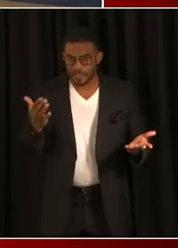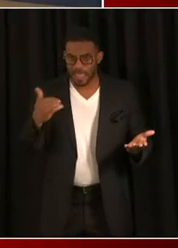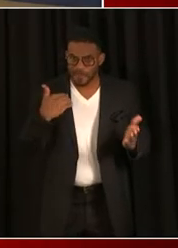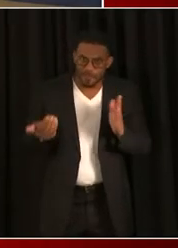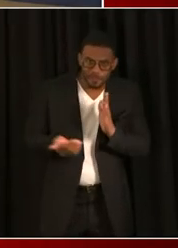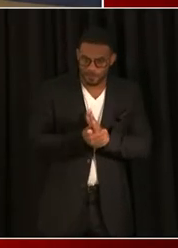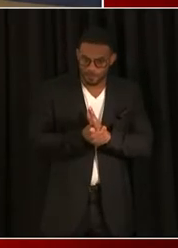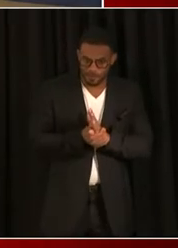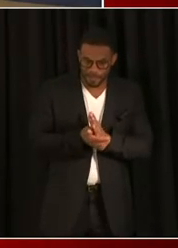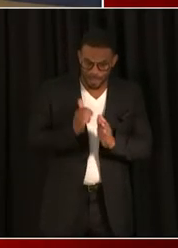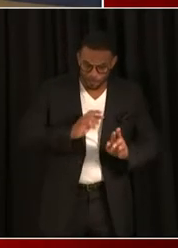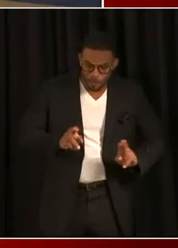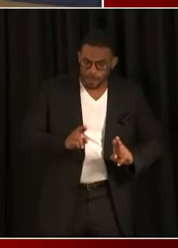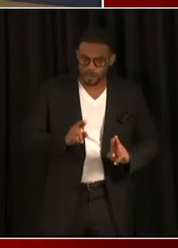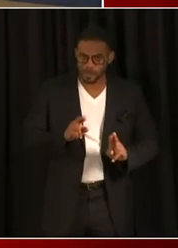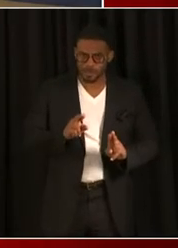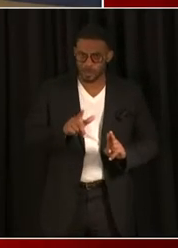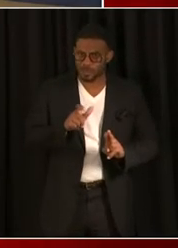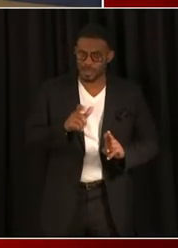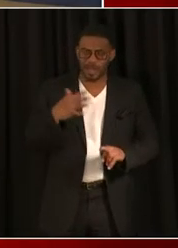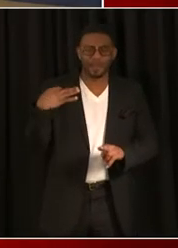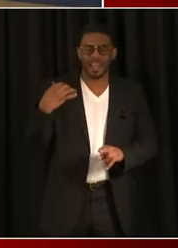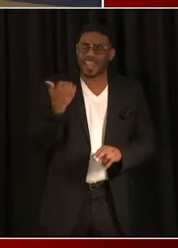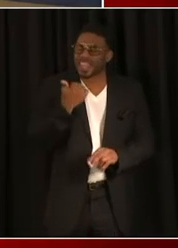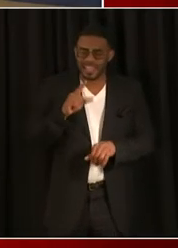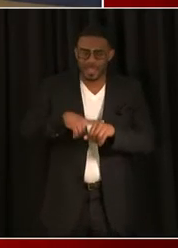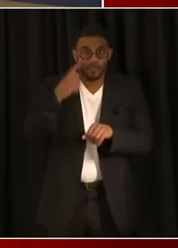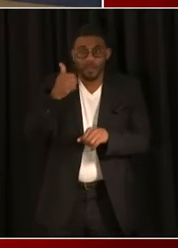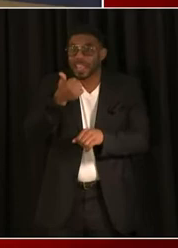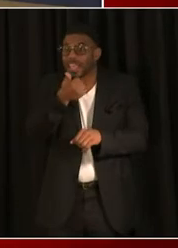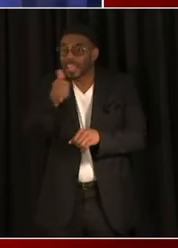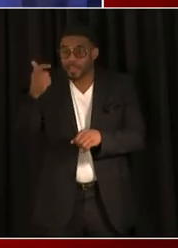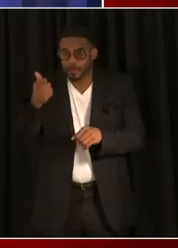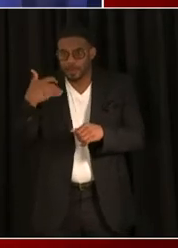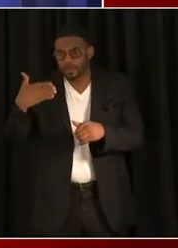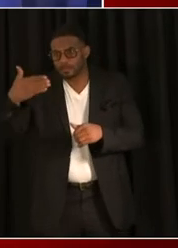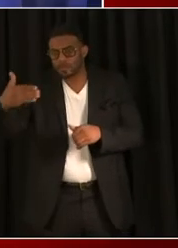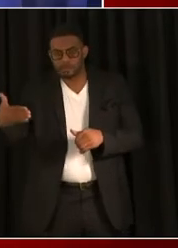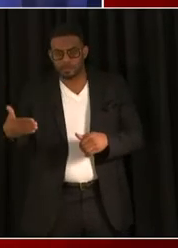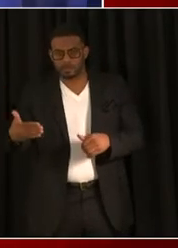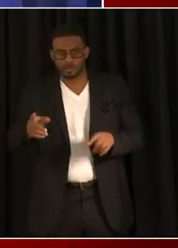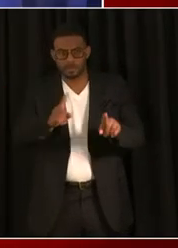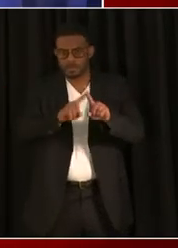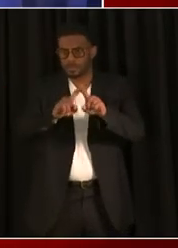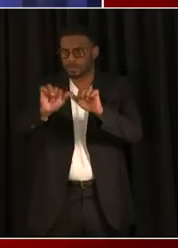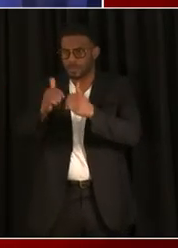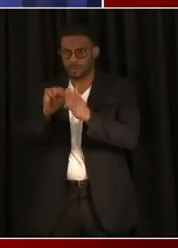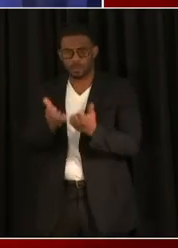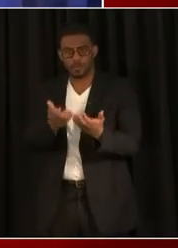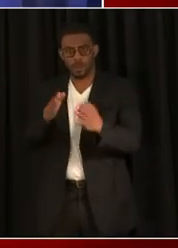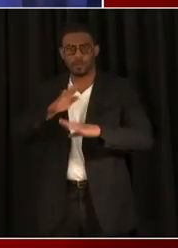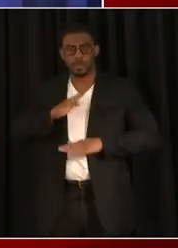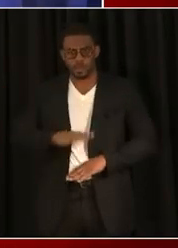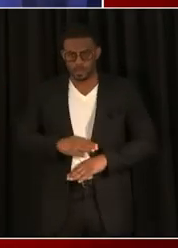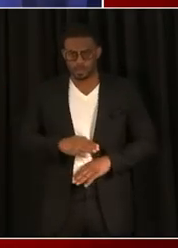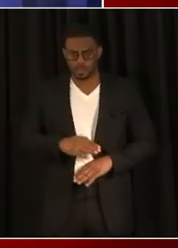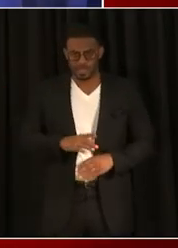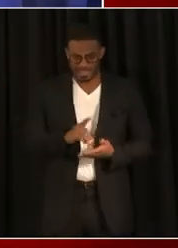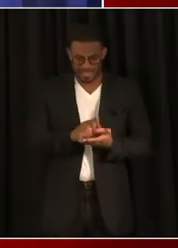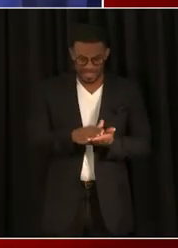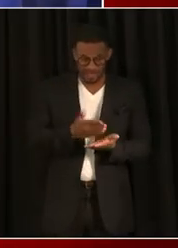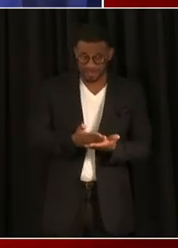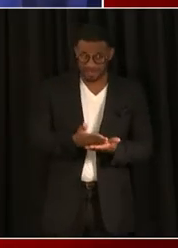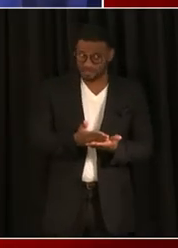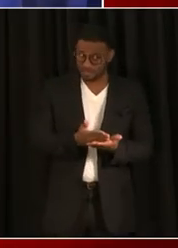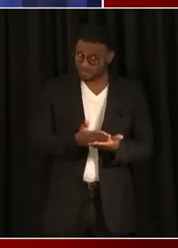that folder, have it ready, so that you can apply. I think across agencies that are providing relief,